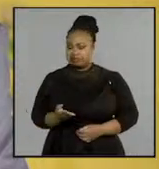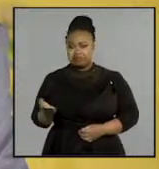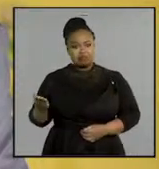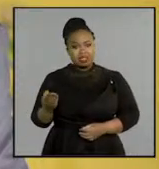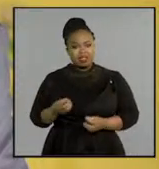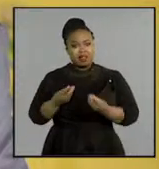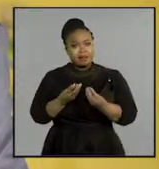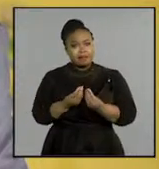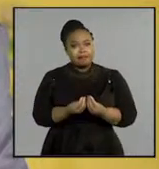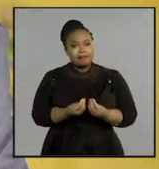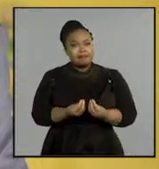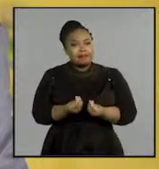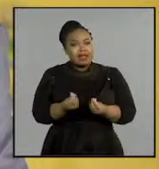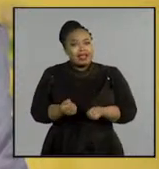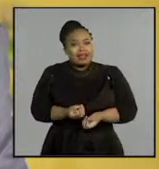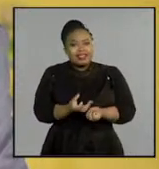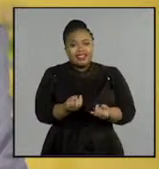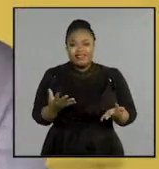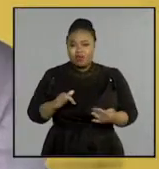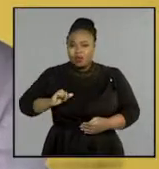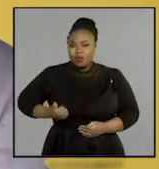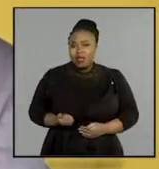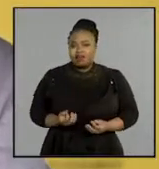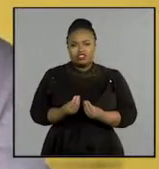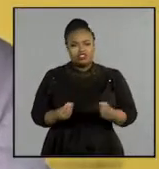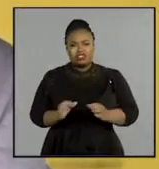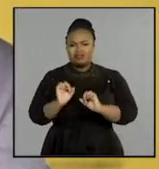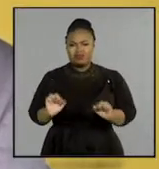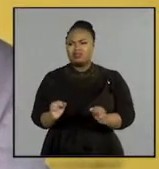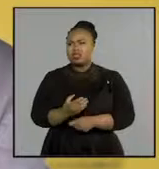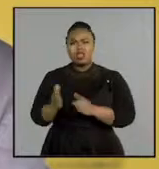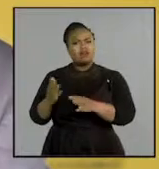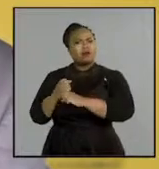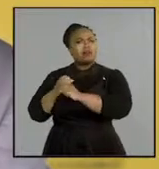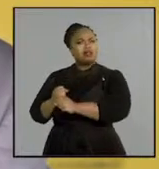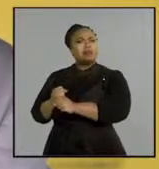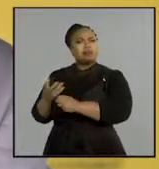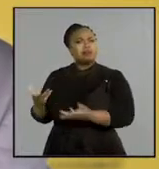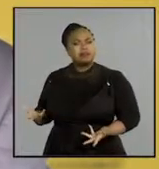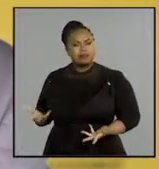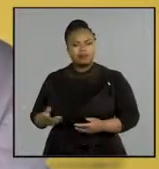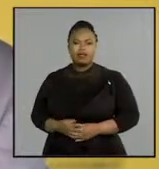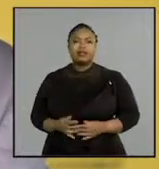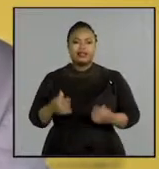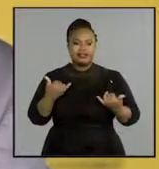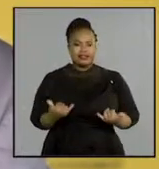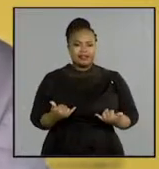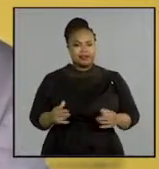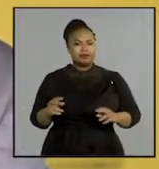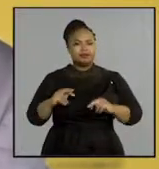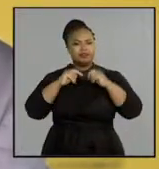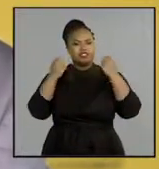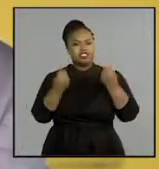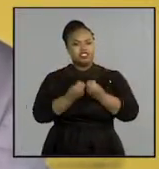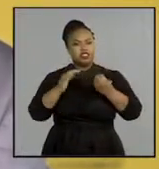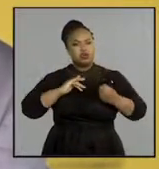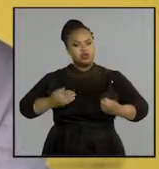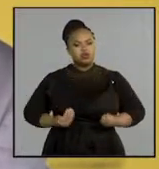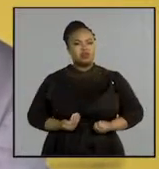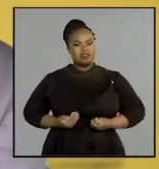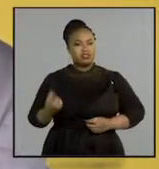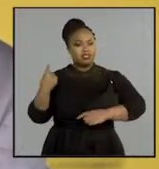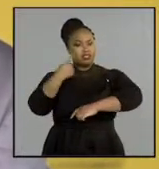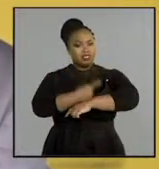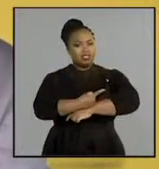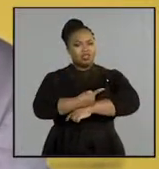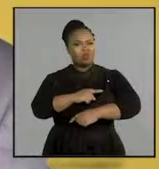do not financially support their wives and children. The Charlotte Maxeke, in whose memory we are celebrating this National